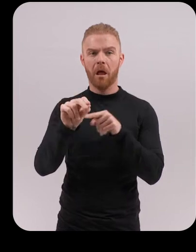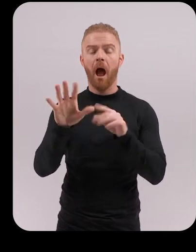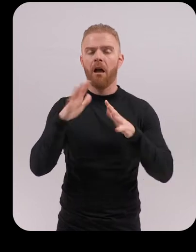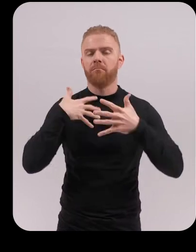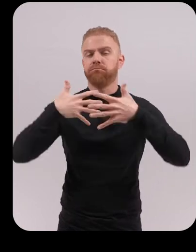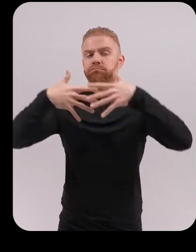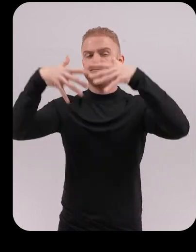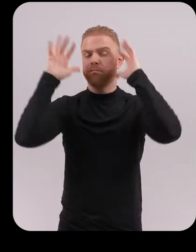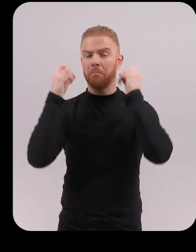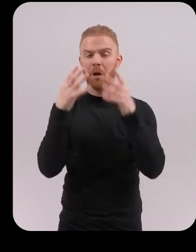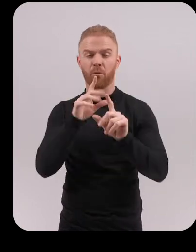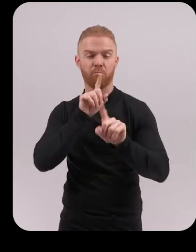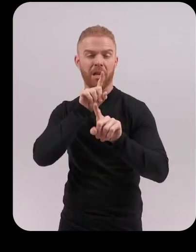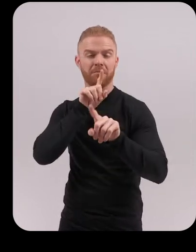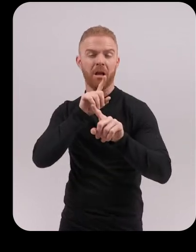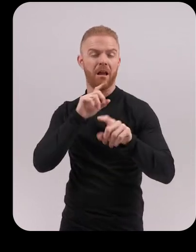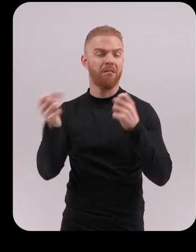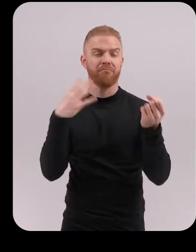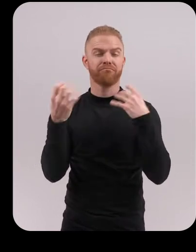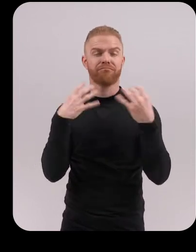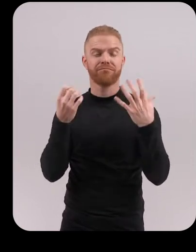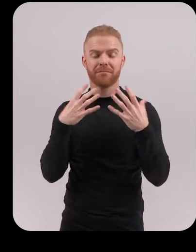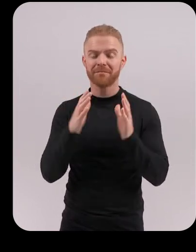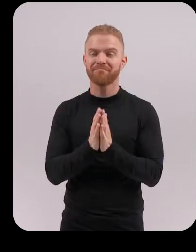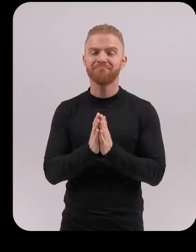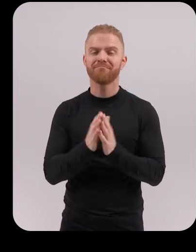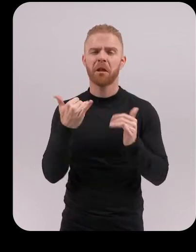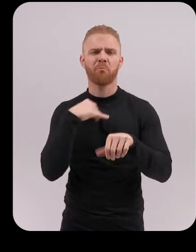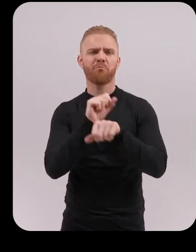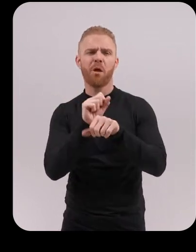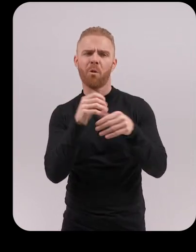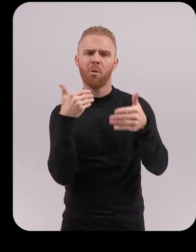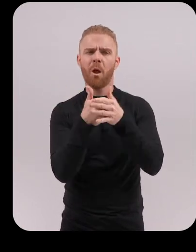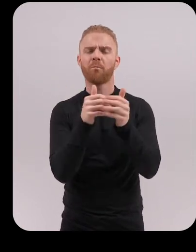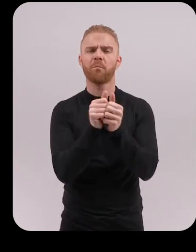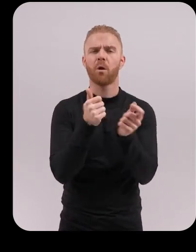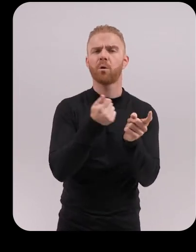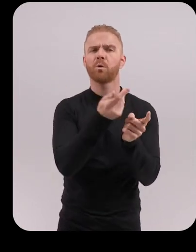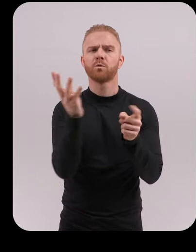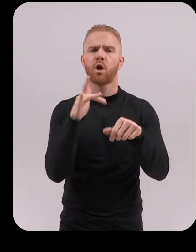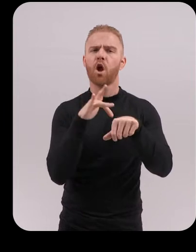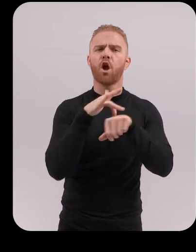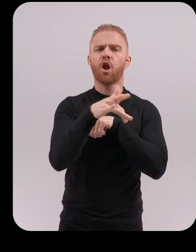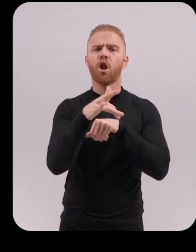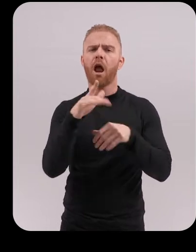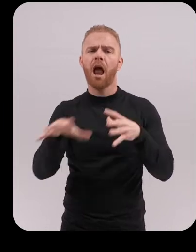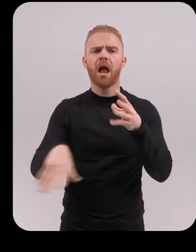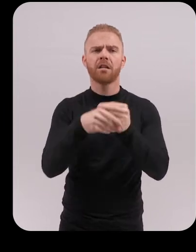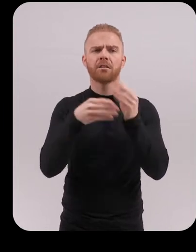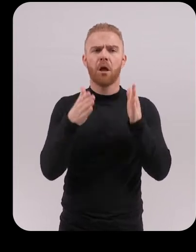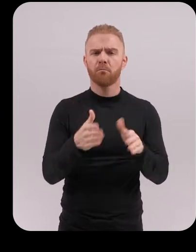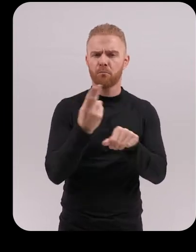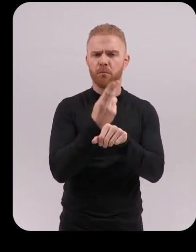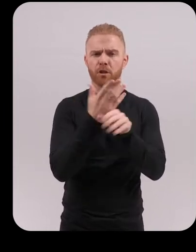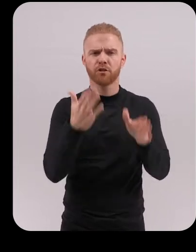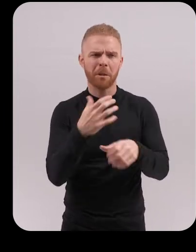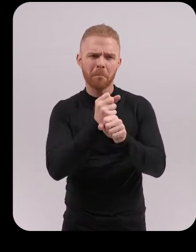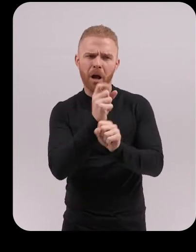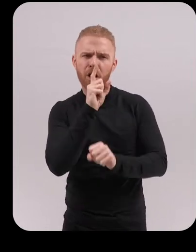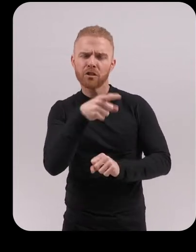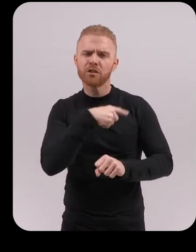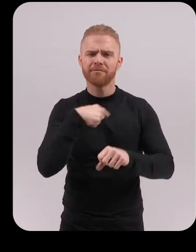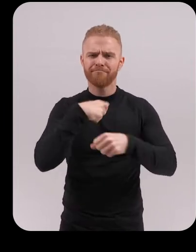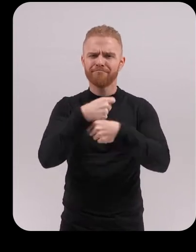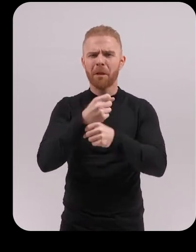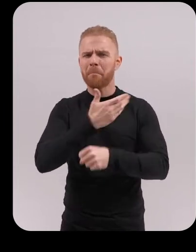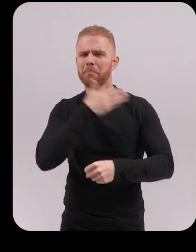got an overwhelming amount of responses. We're now working closely with a few early adopters to ensure we're creating the